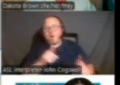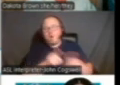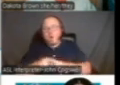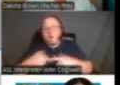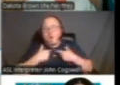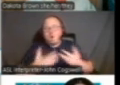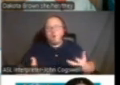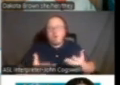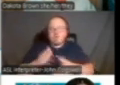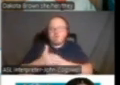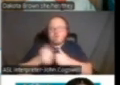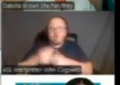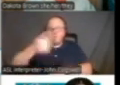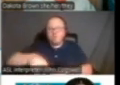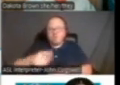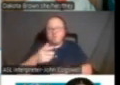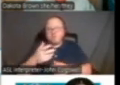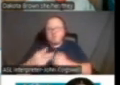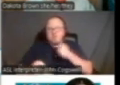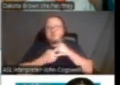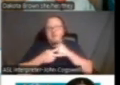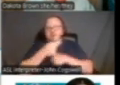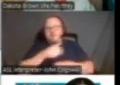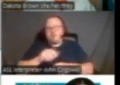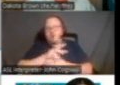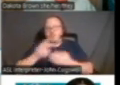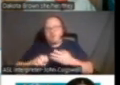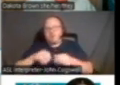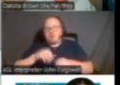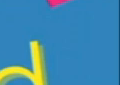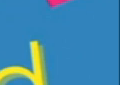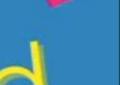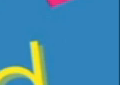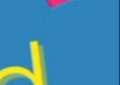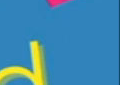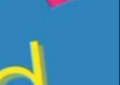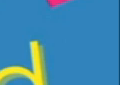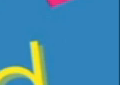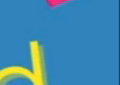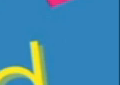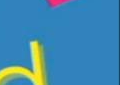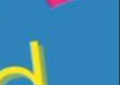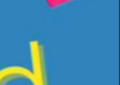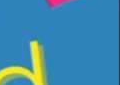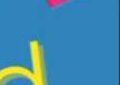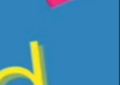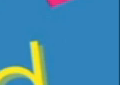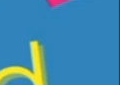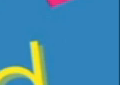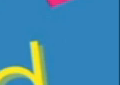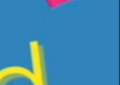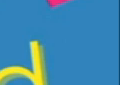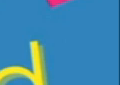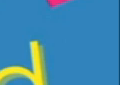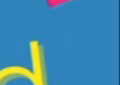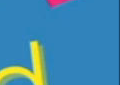wanted to, I shared with you the Save the Weekend in September. Did you get that one? Because this one would